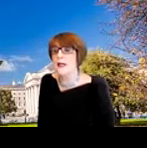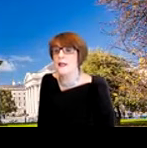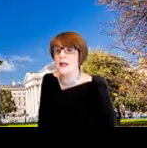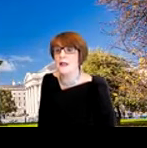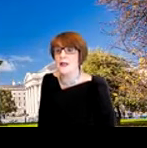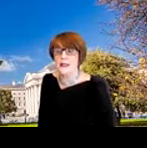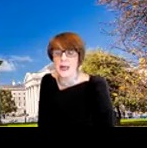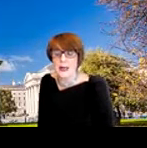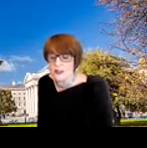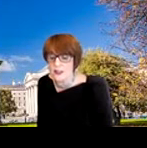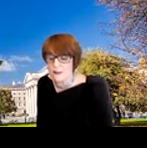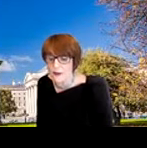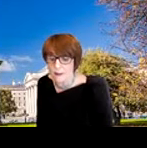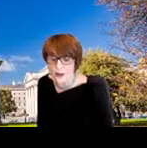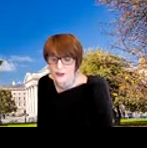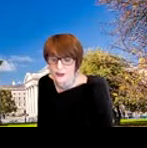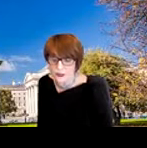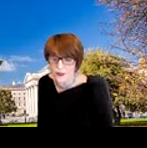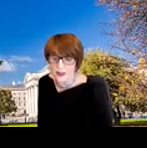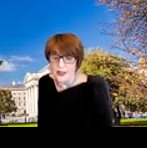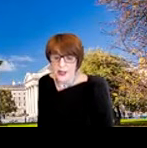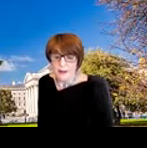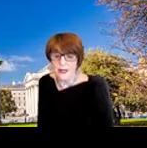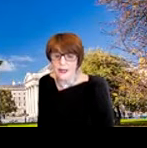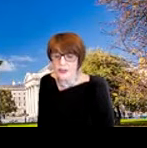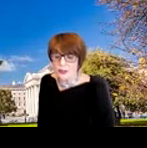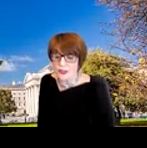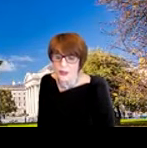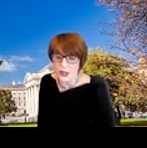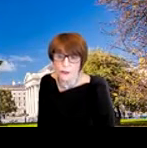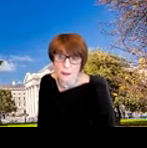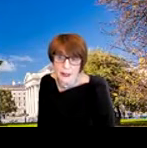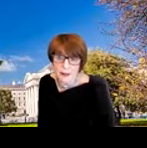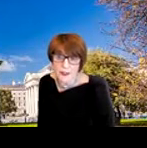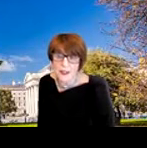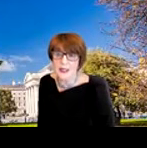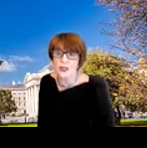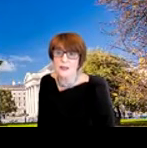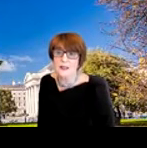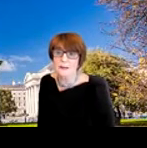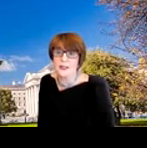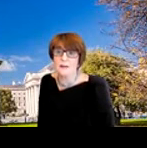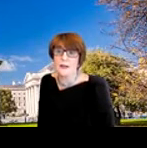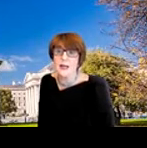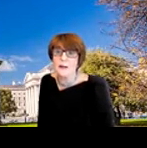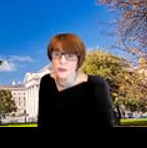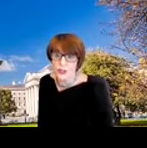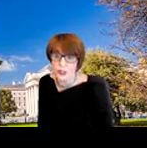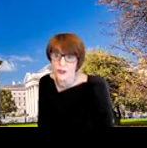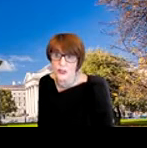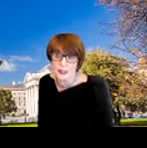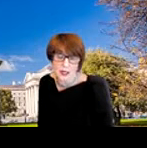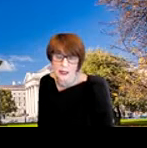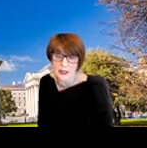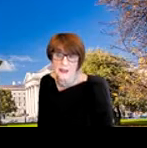public health guidelines. And again, this is a very positive story, because there was concern, will people with intellectual disability be able to adhere